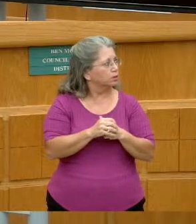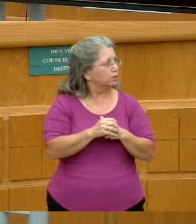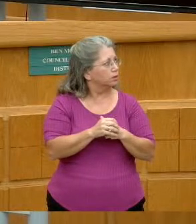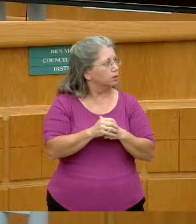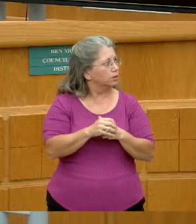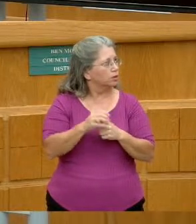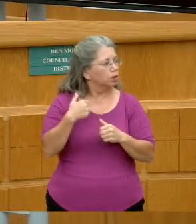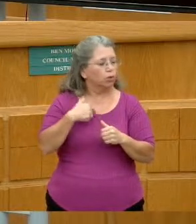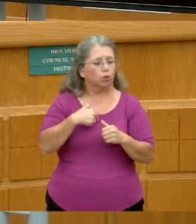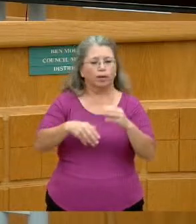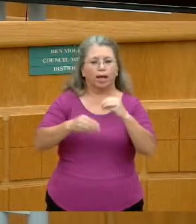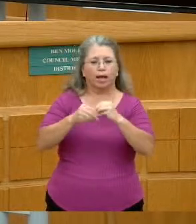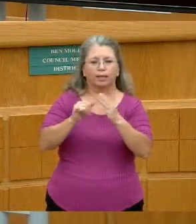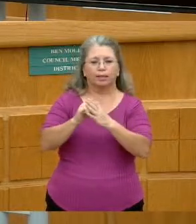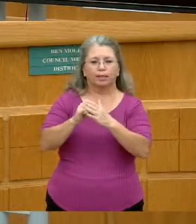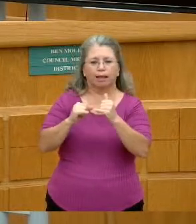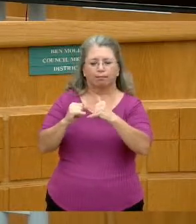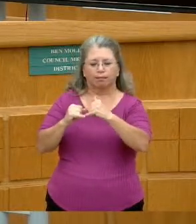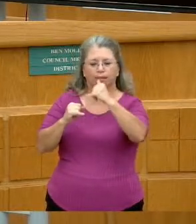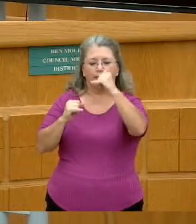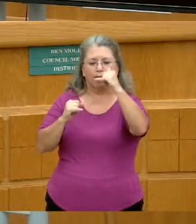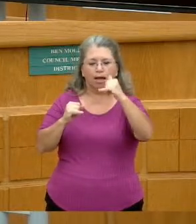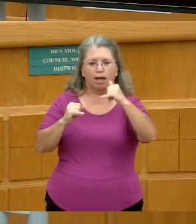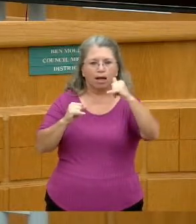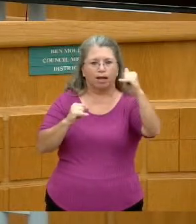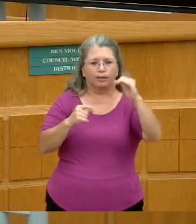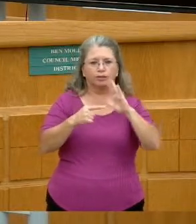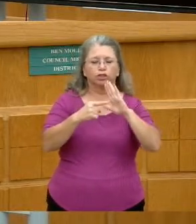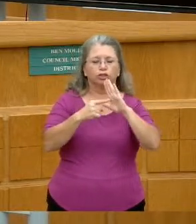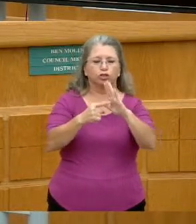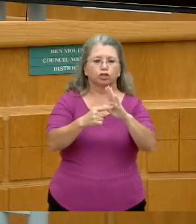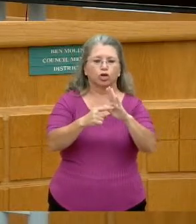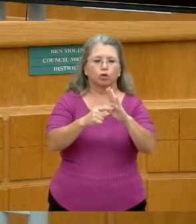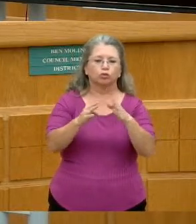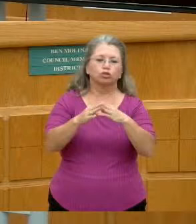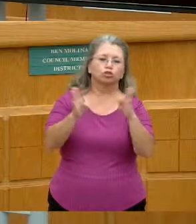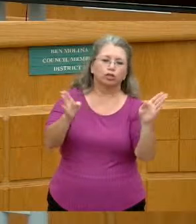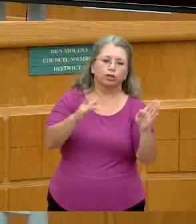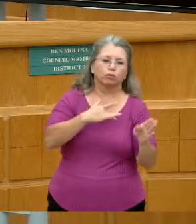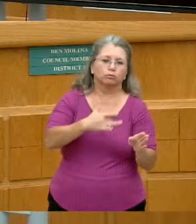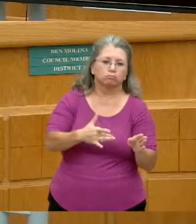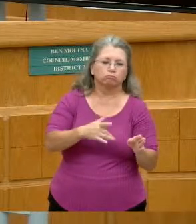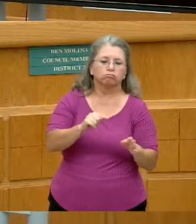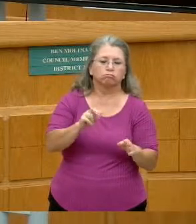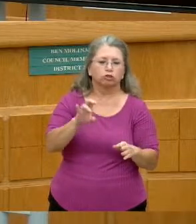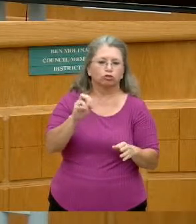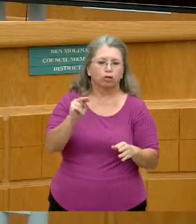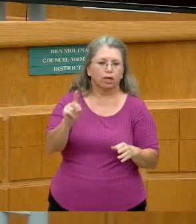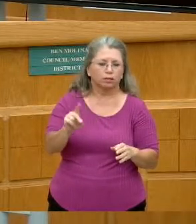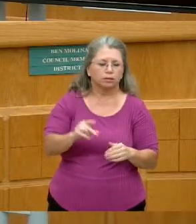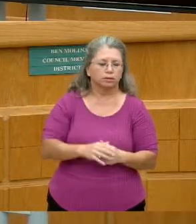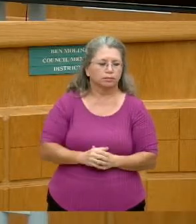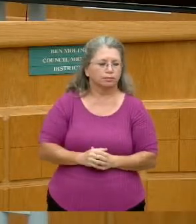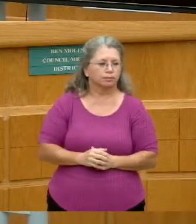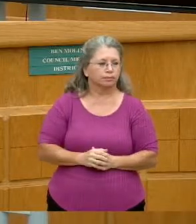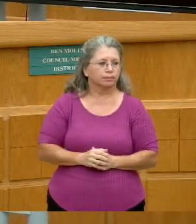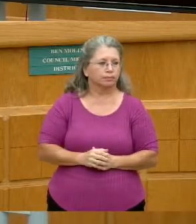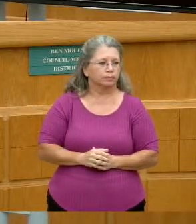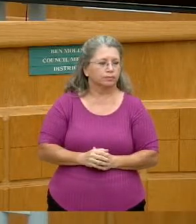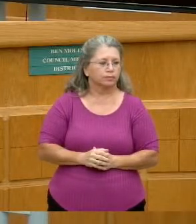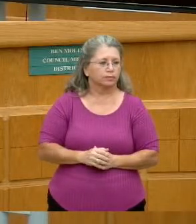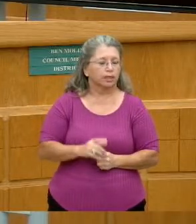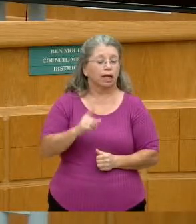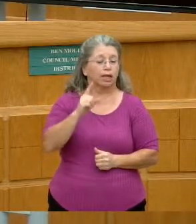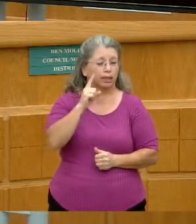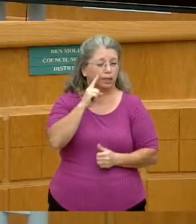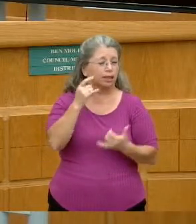this smoother through it to show general trends. And I think it's very encouraging to